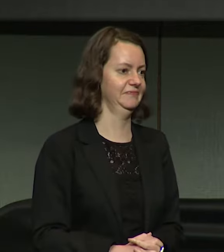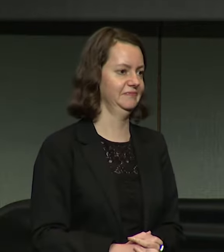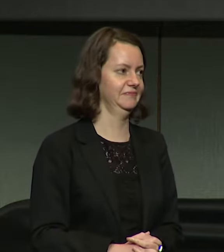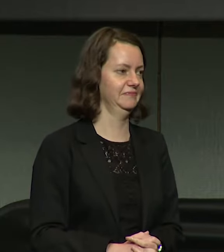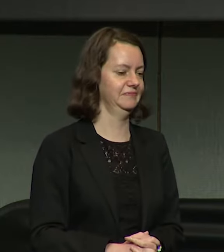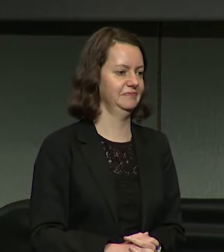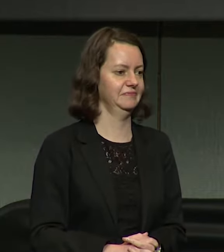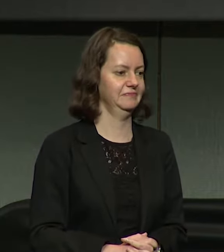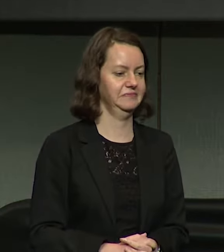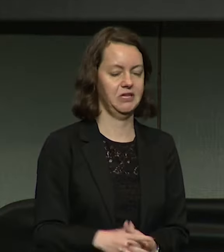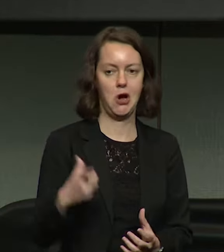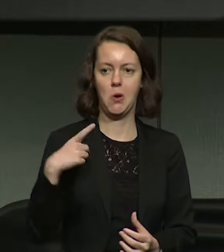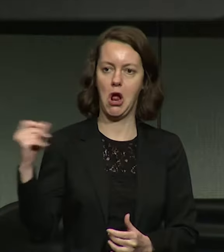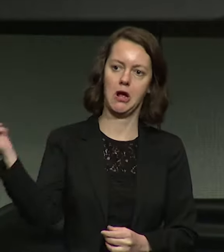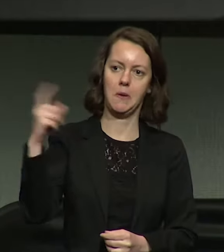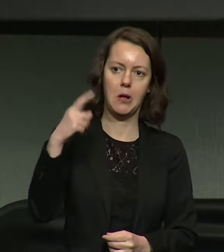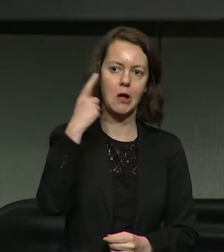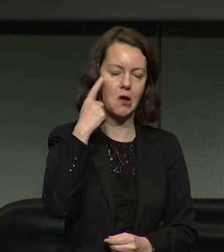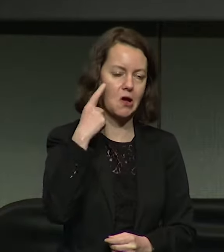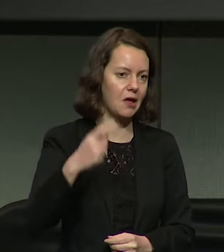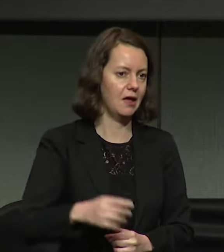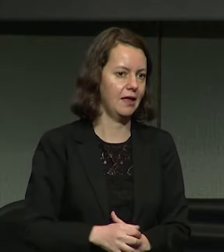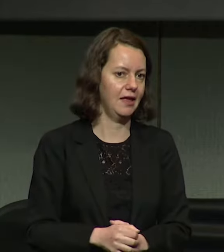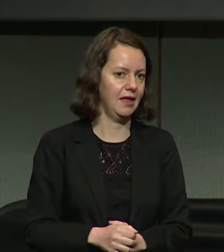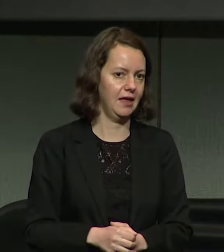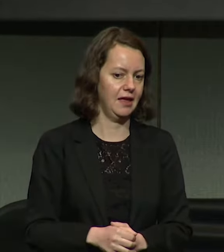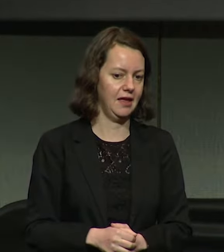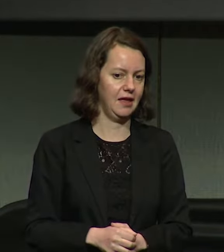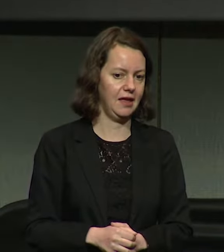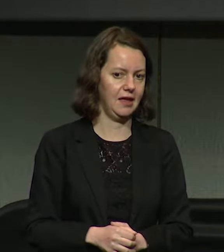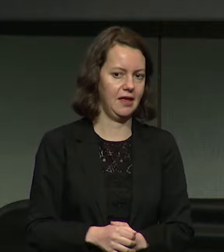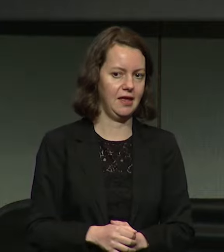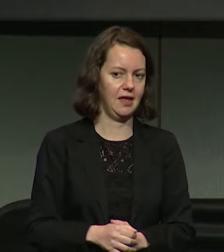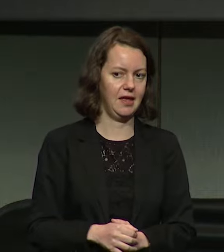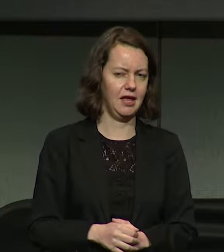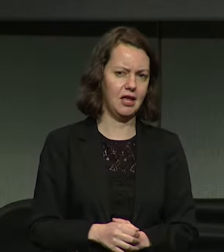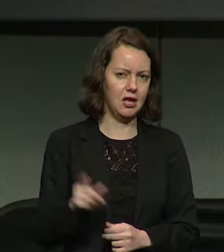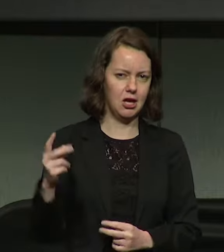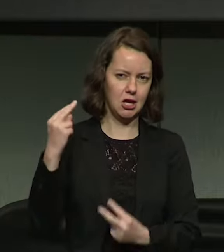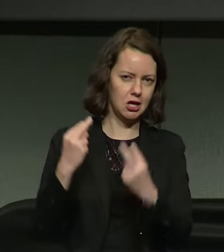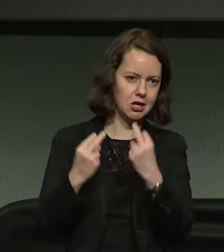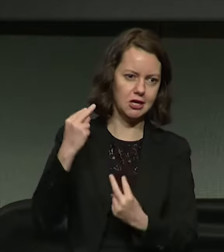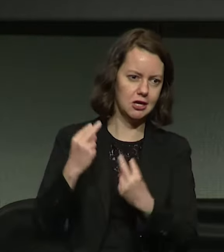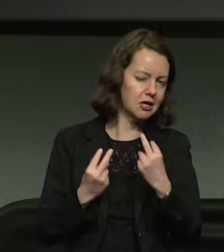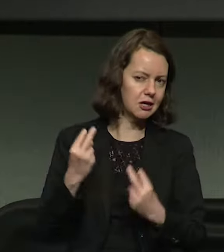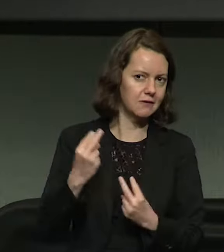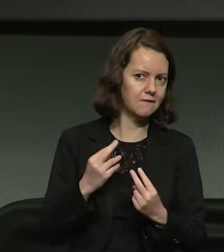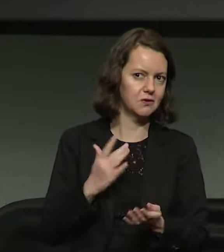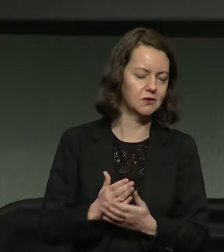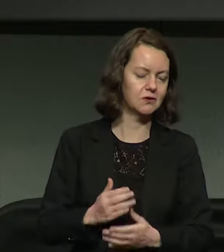should just come and just watch. And so he's a little bit of a hard marker. We went to,